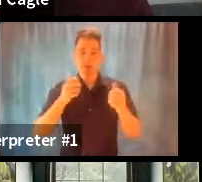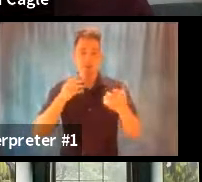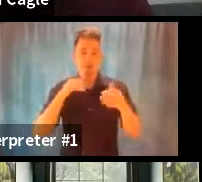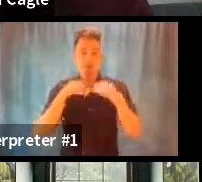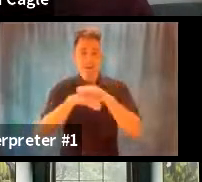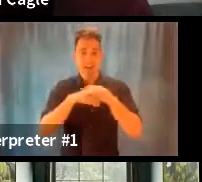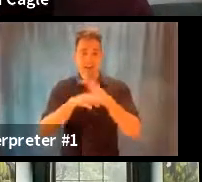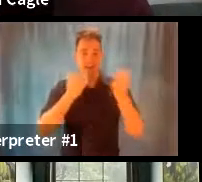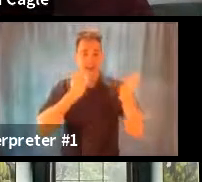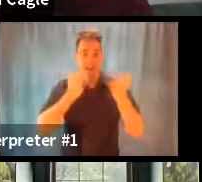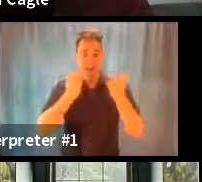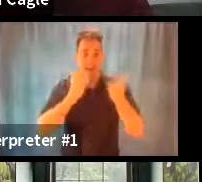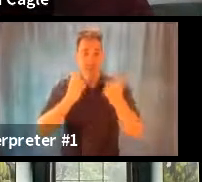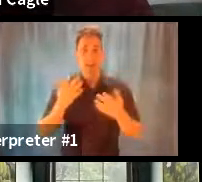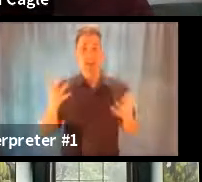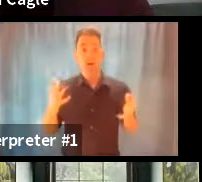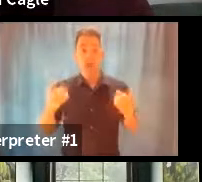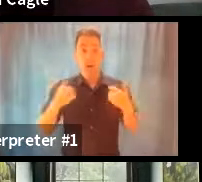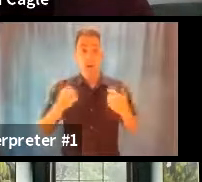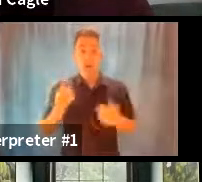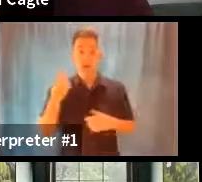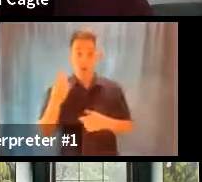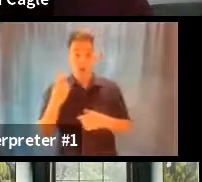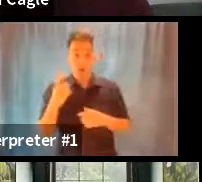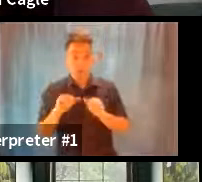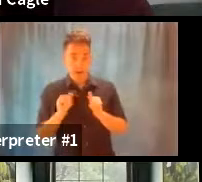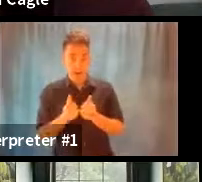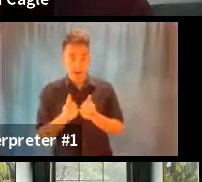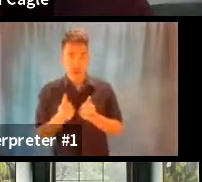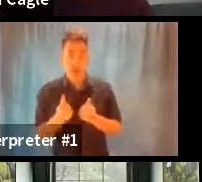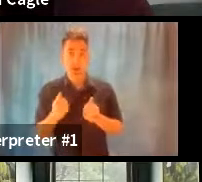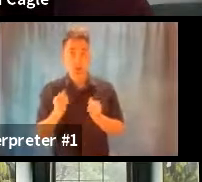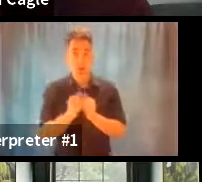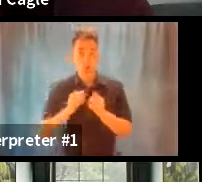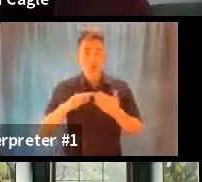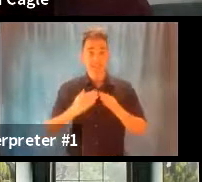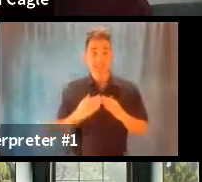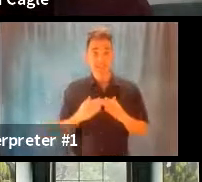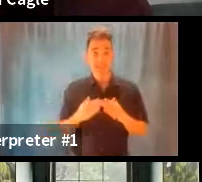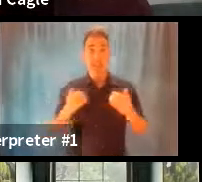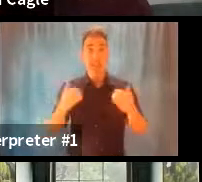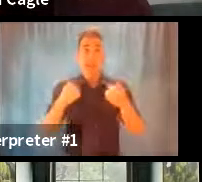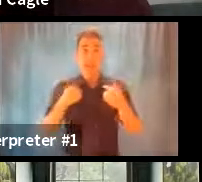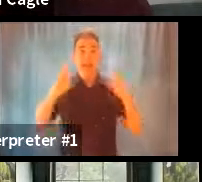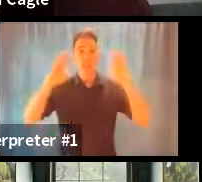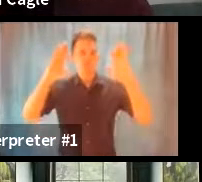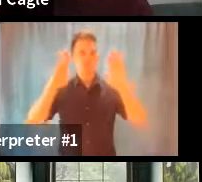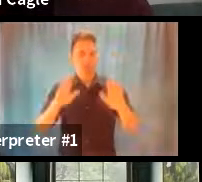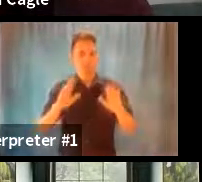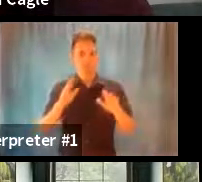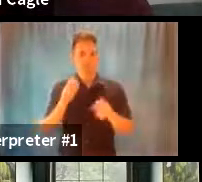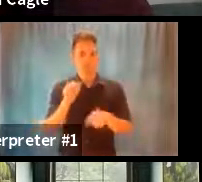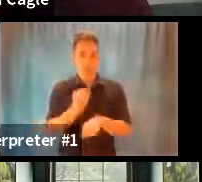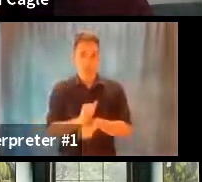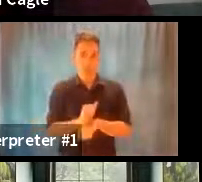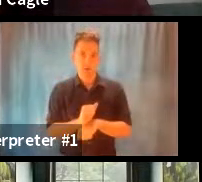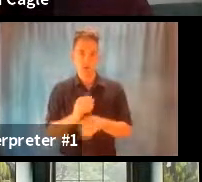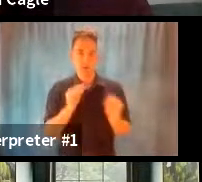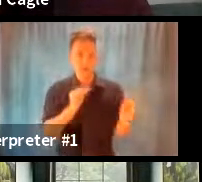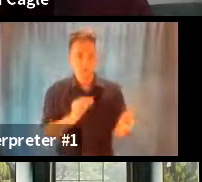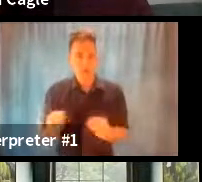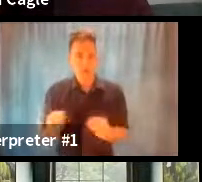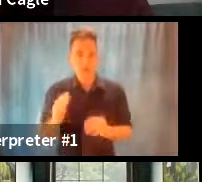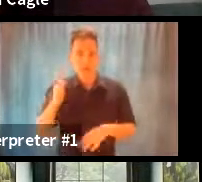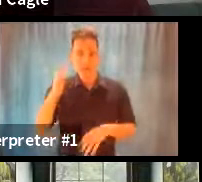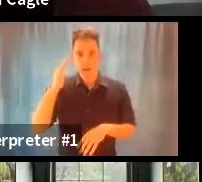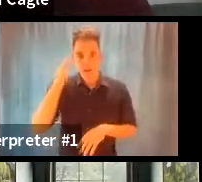agency with the city of St. Louis that does excellent work. They're well organized. They know how to do outreach to people, and